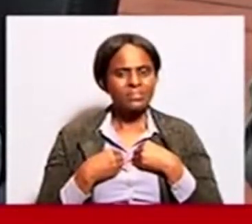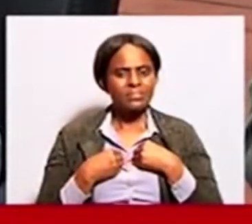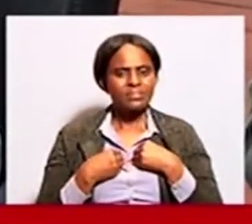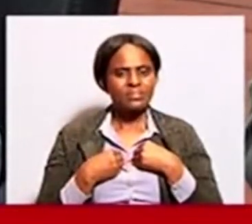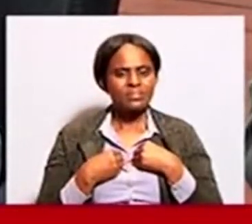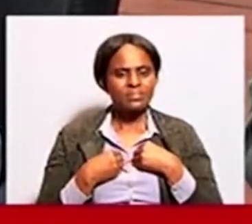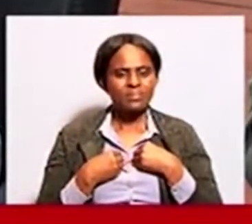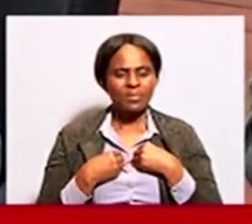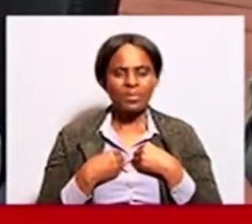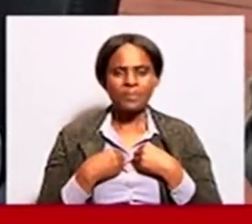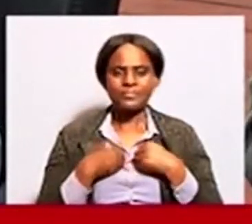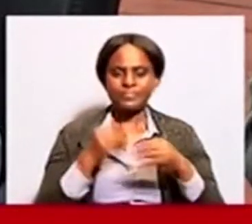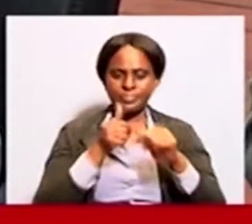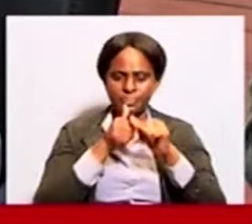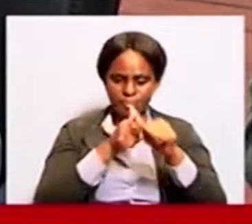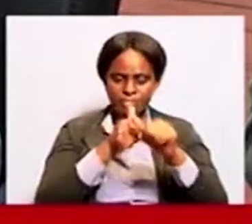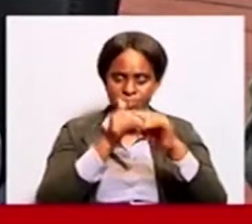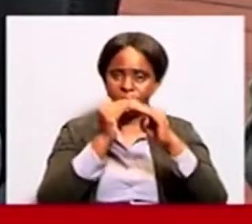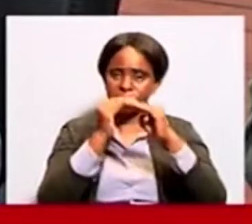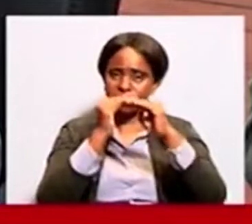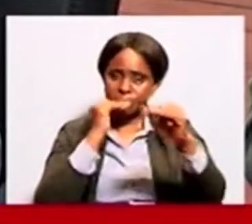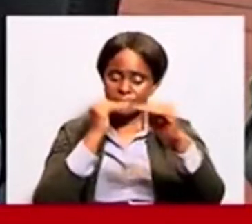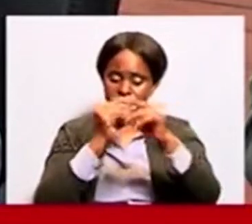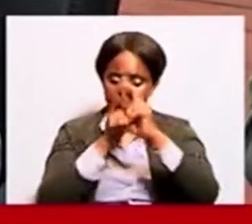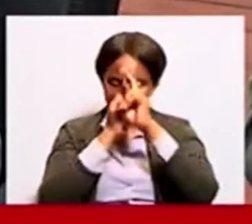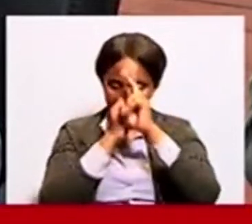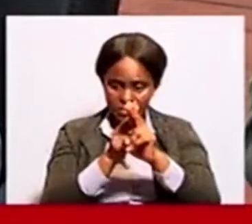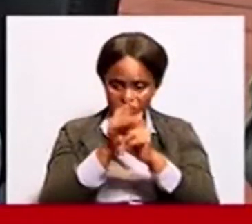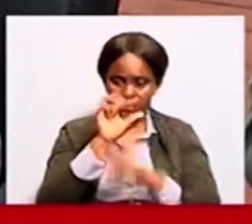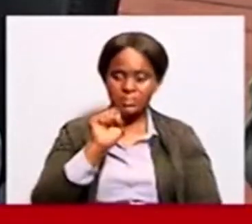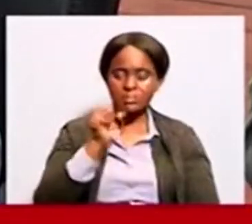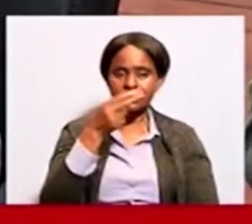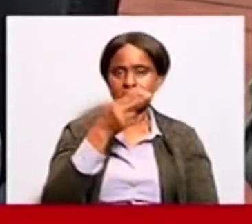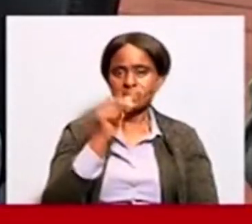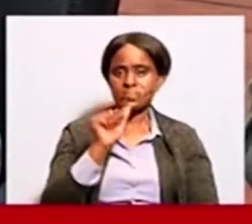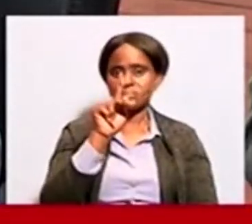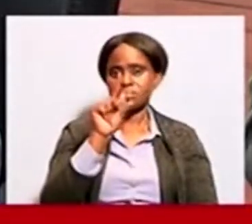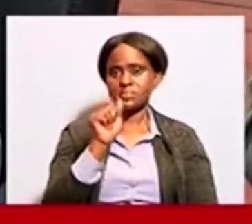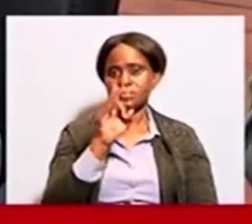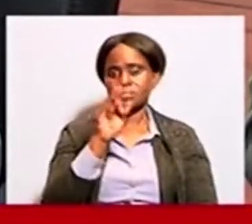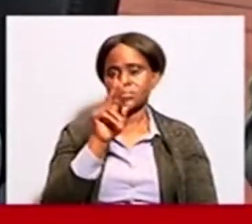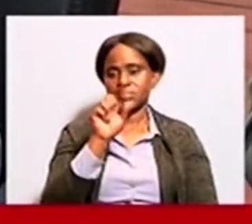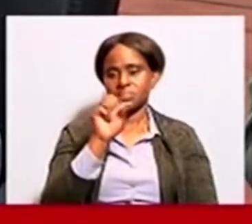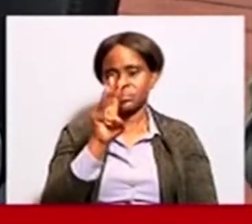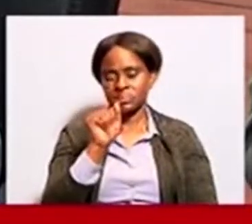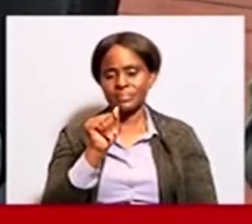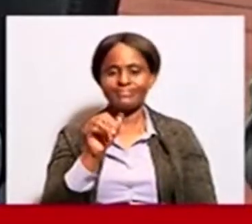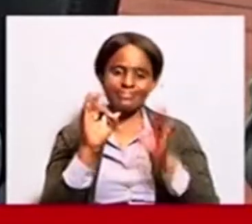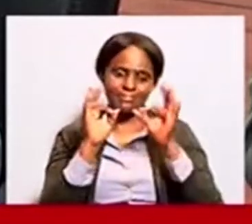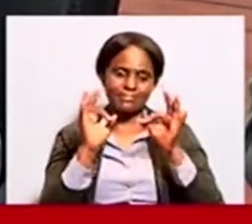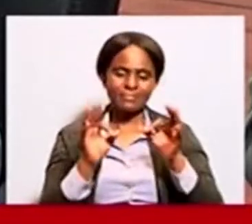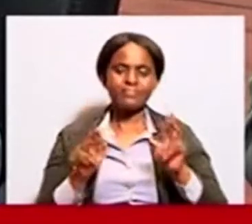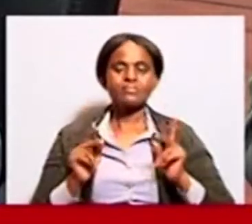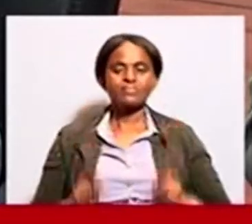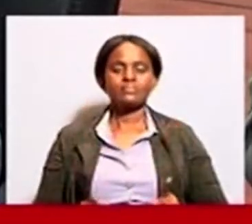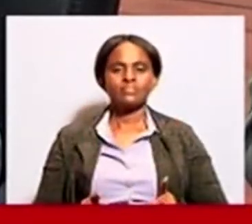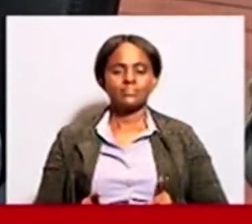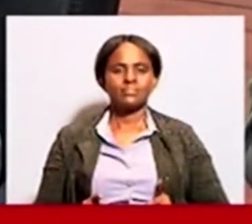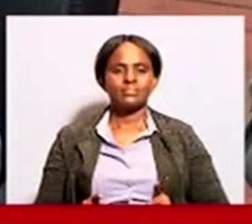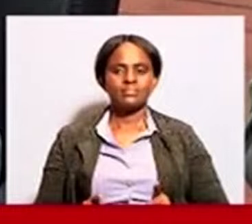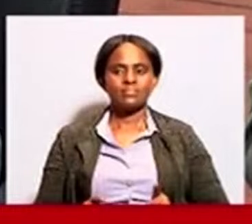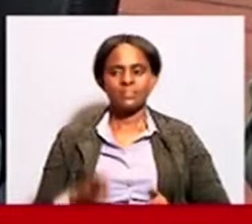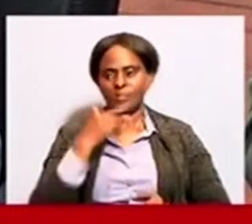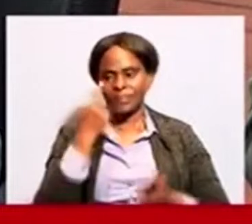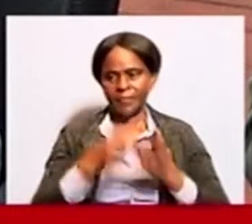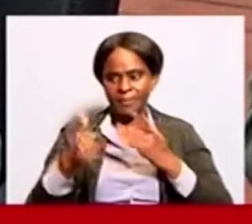And as per standard, Honorable Shakafuso has asked, when you deliver a letter to a credible contractor, is